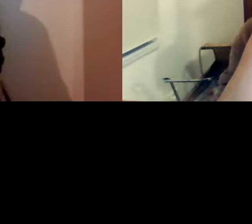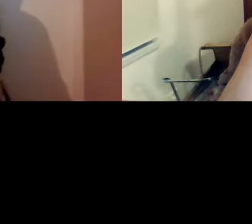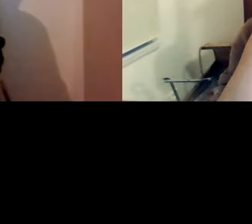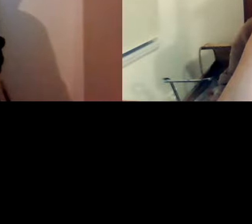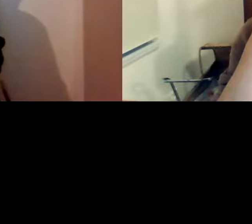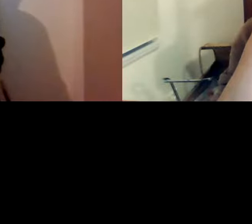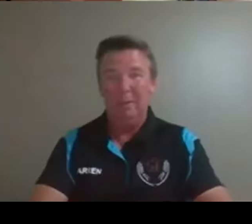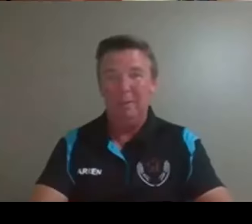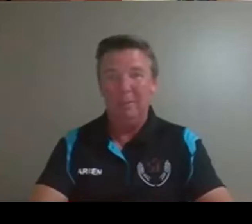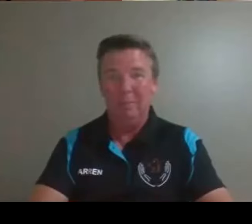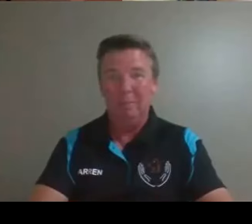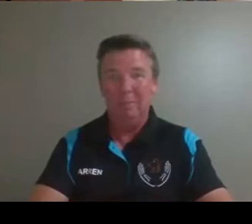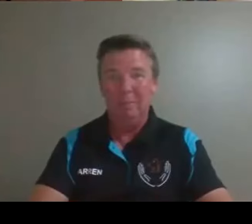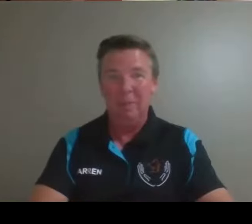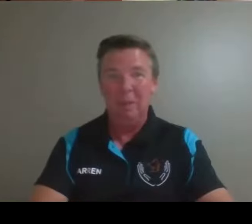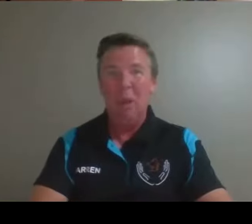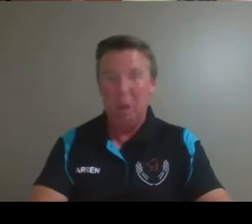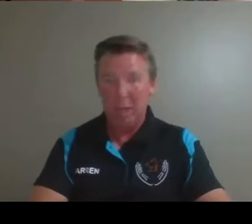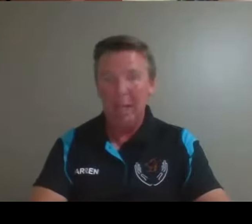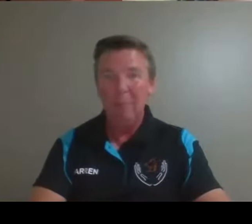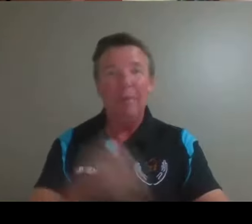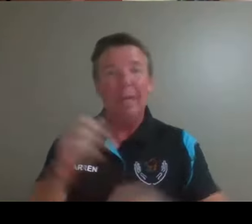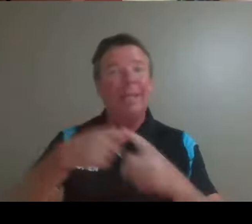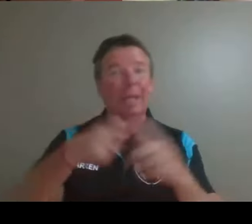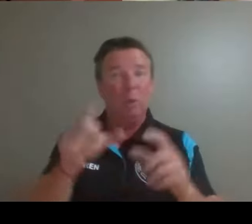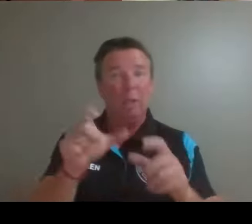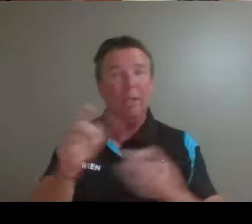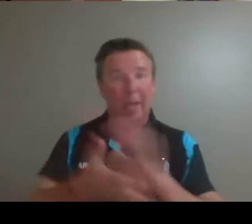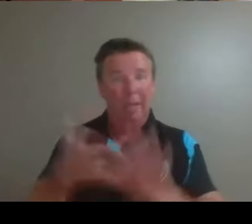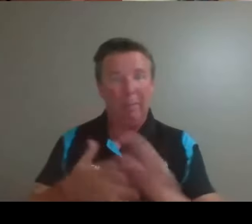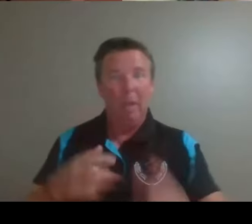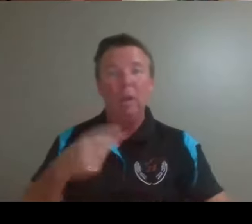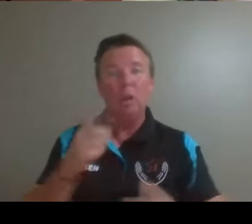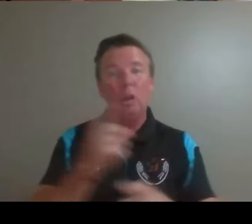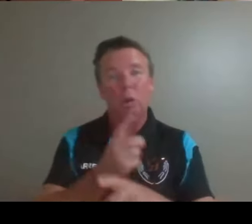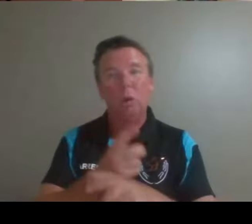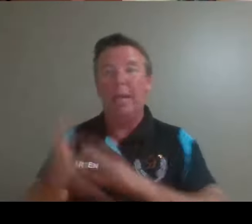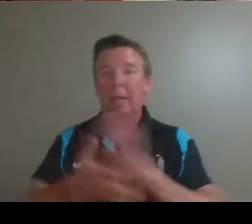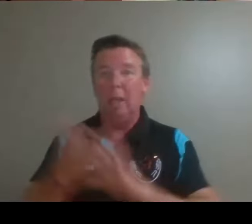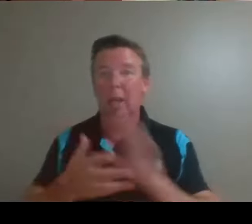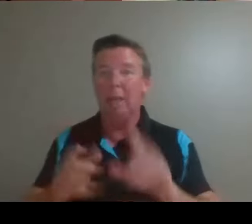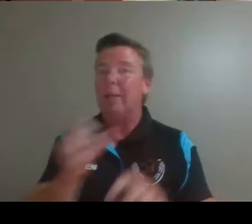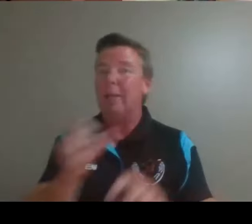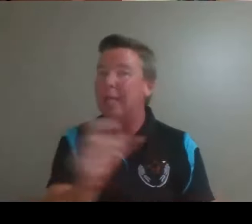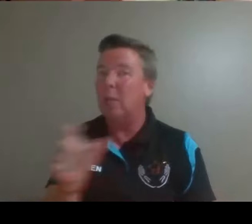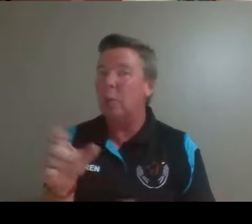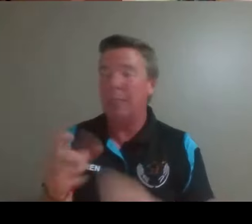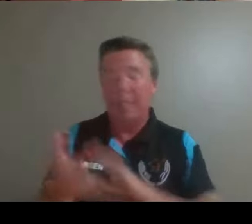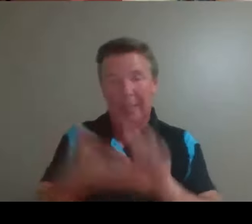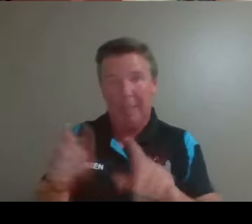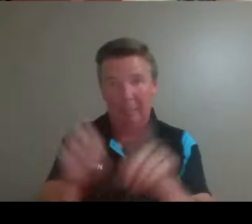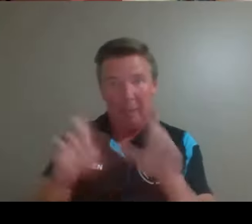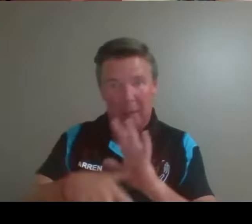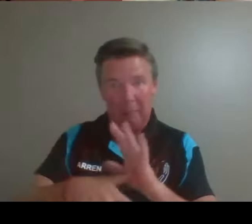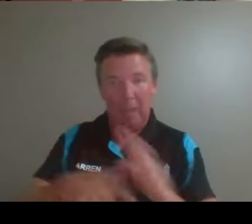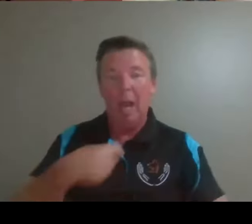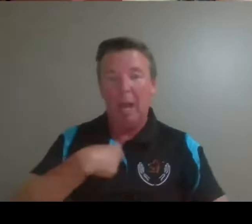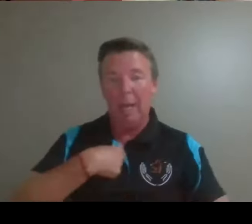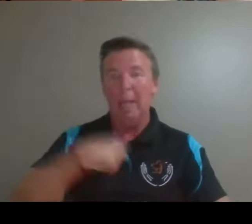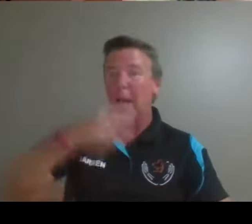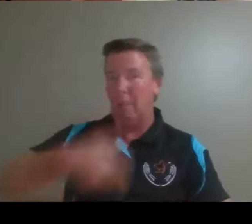to the shops. Yep. Okay, that's keyword sign. Yep. So talk and sign the keyword at the same